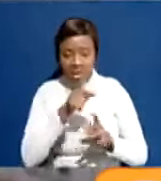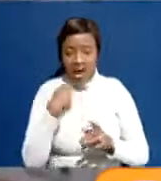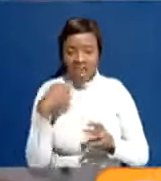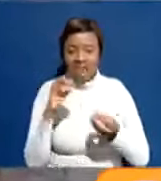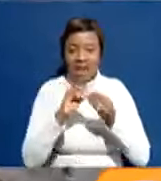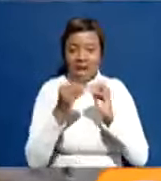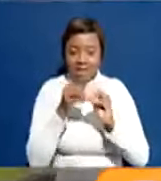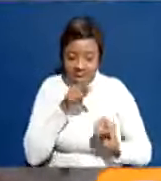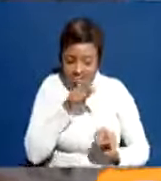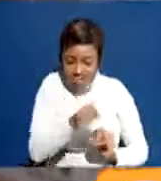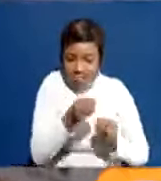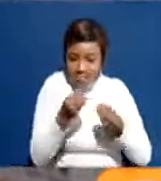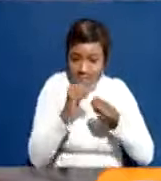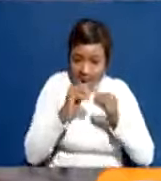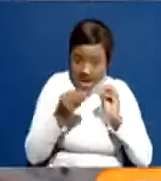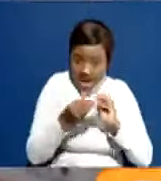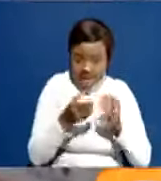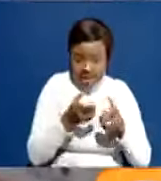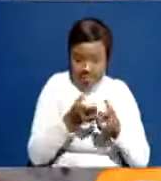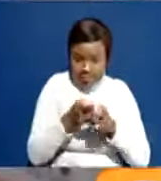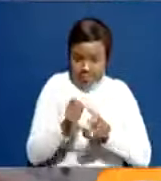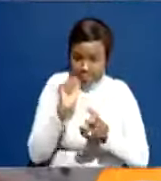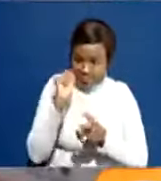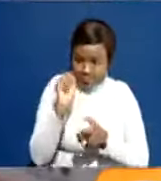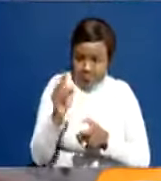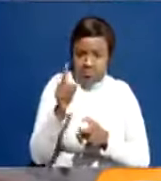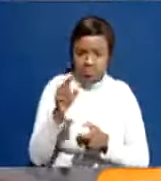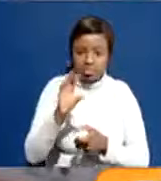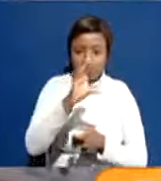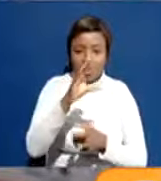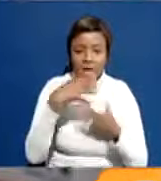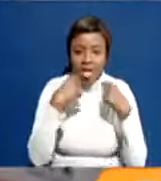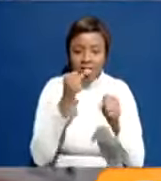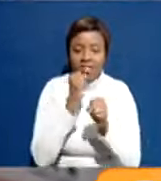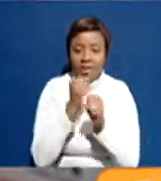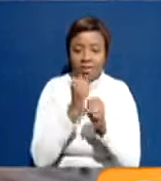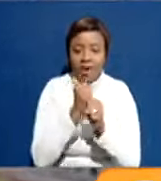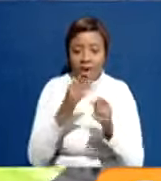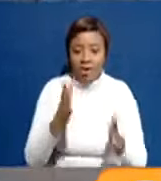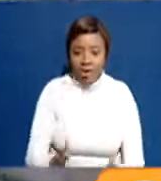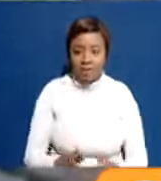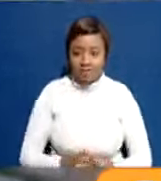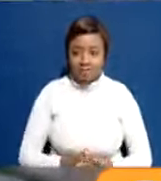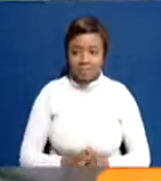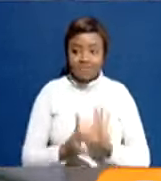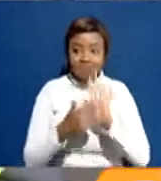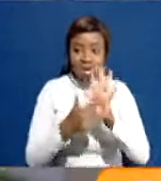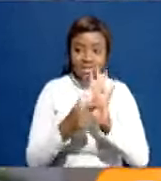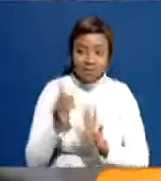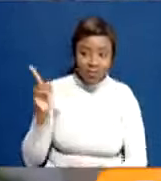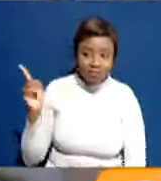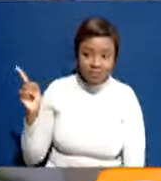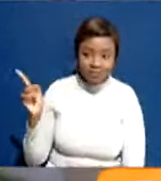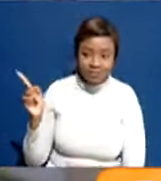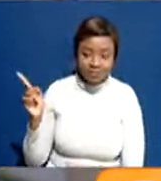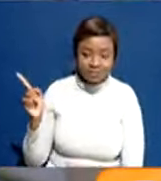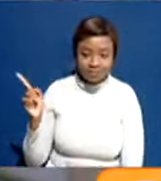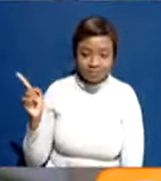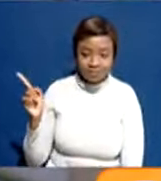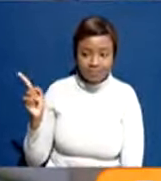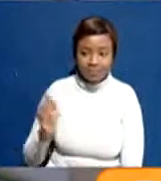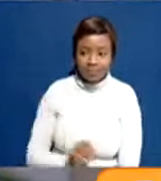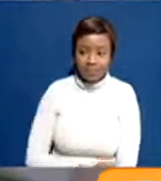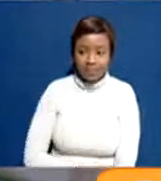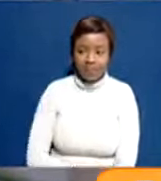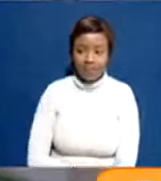For example, if he pops, like this one has been used, right? The number normally comes, there are always two